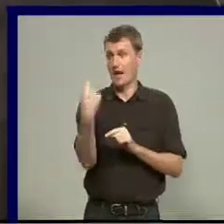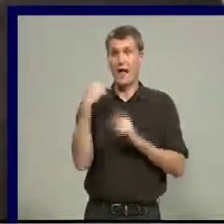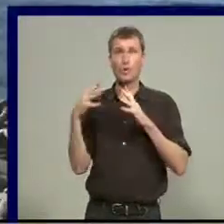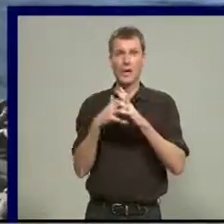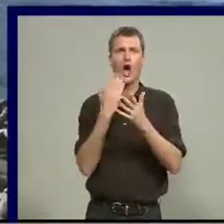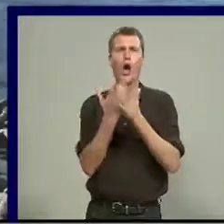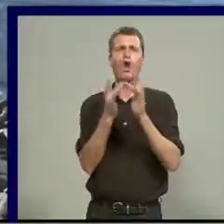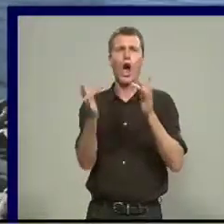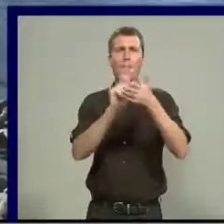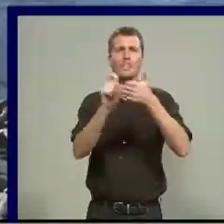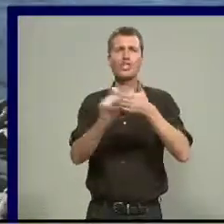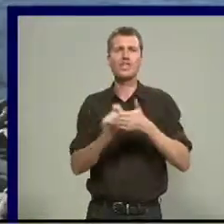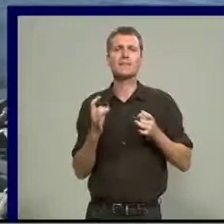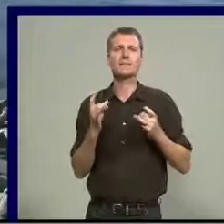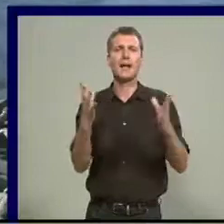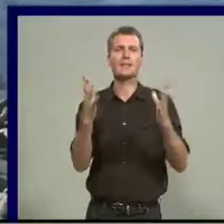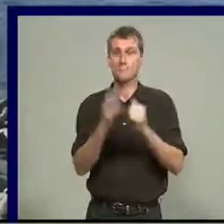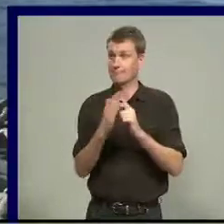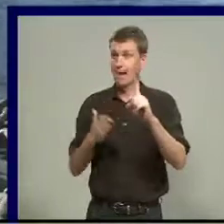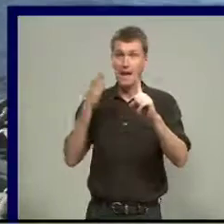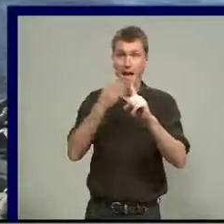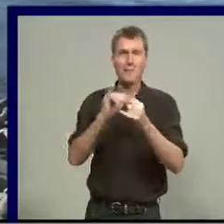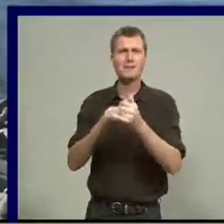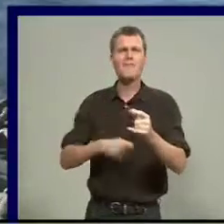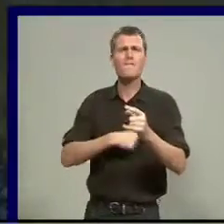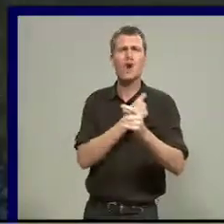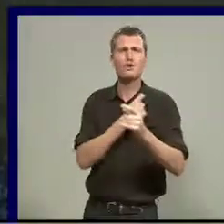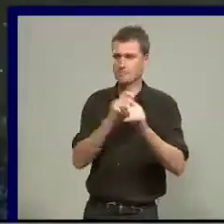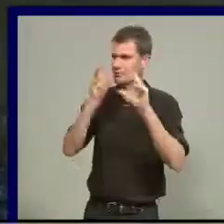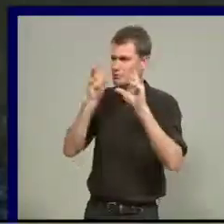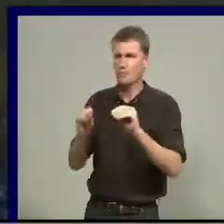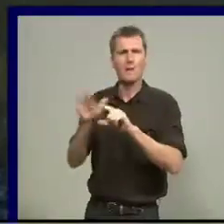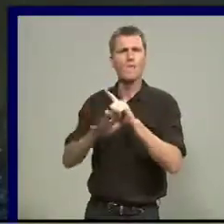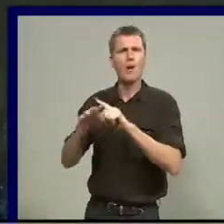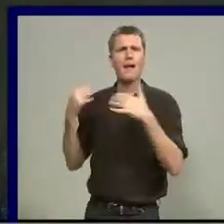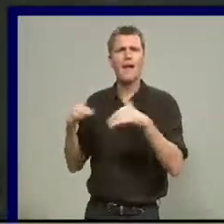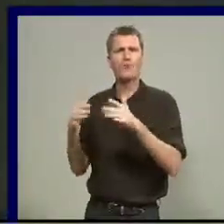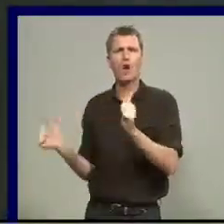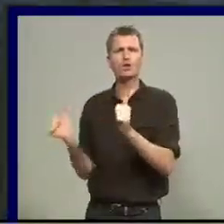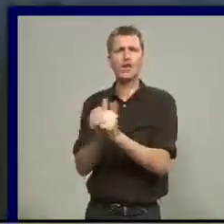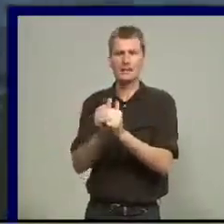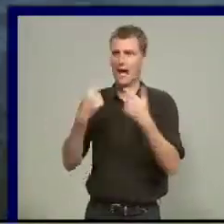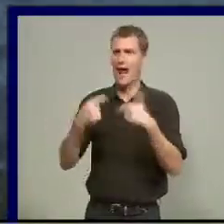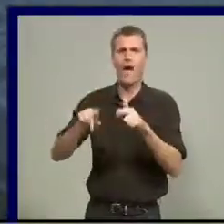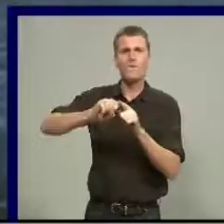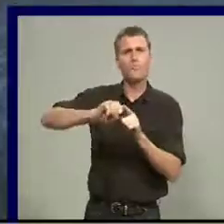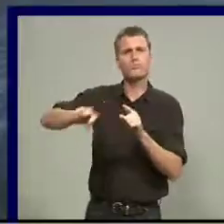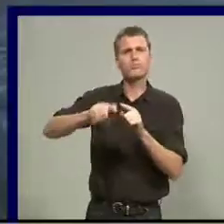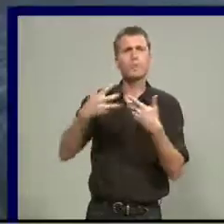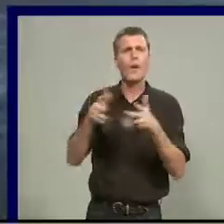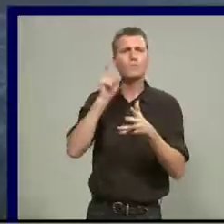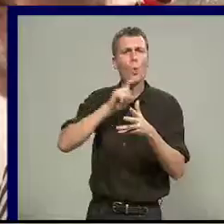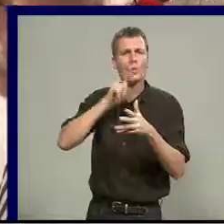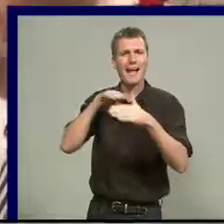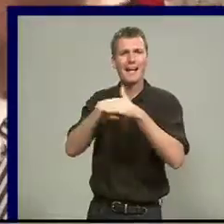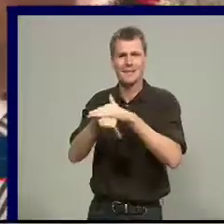was to stop the Silver Fern Farms from acquiring Environment Canterbury's consent to discharge wastewater into the Waimakariri River. I